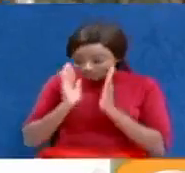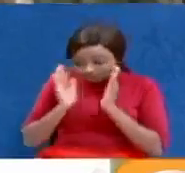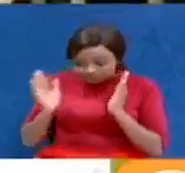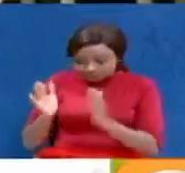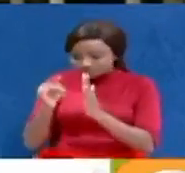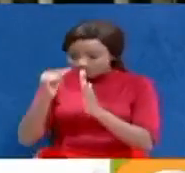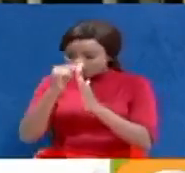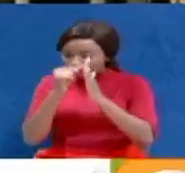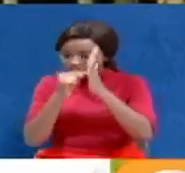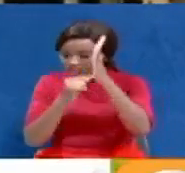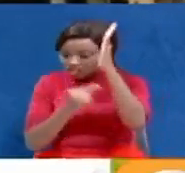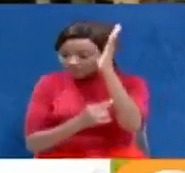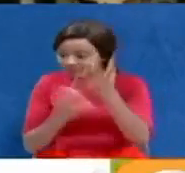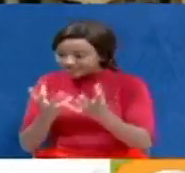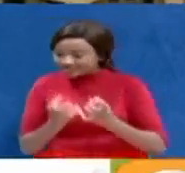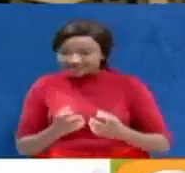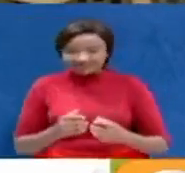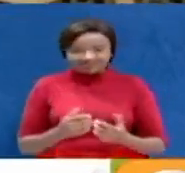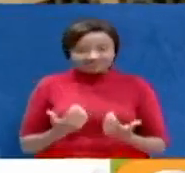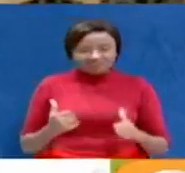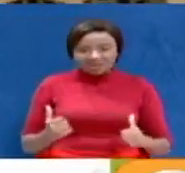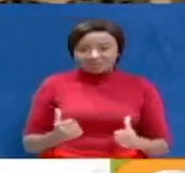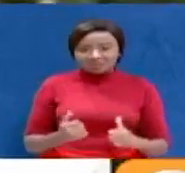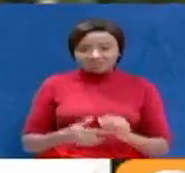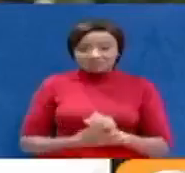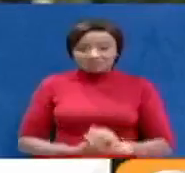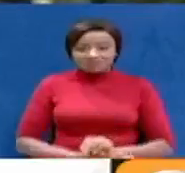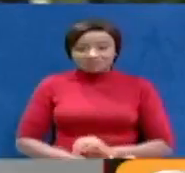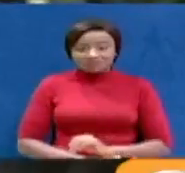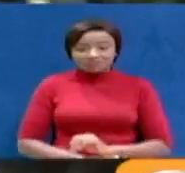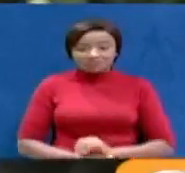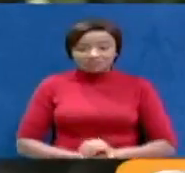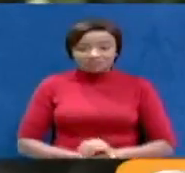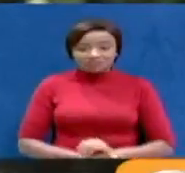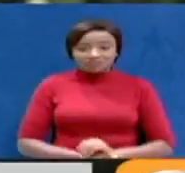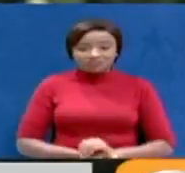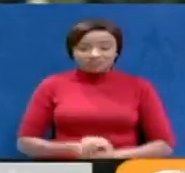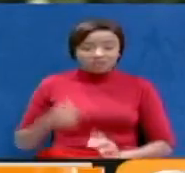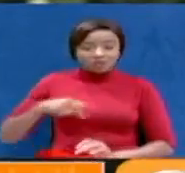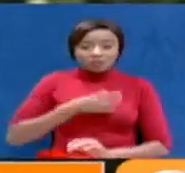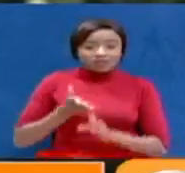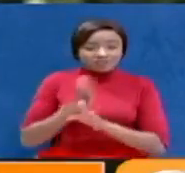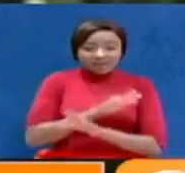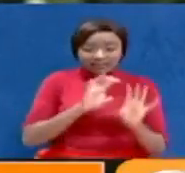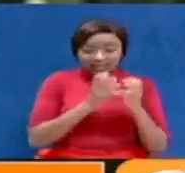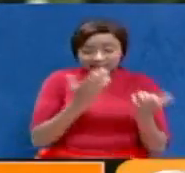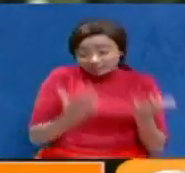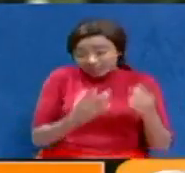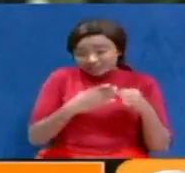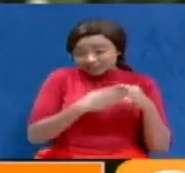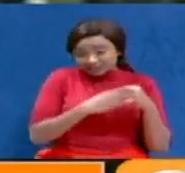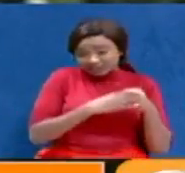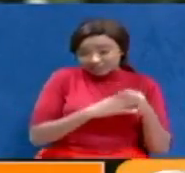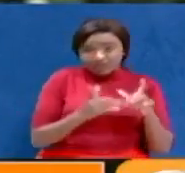are highly required in a course as his, dental science. Once we resume classes, probably in September, as the government has given a directive, then